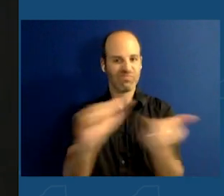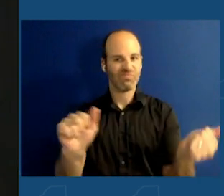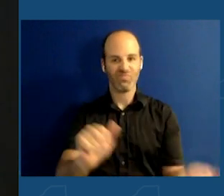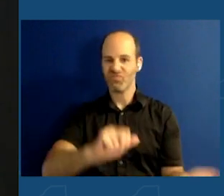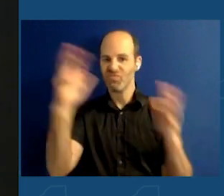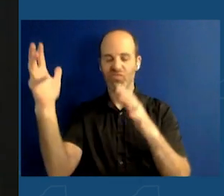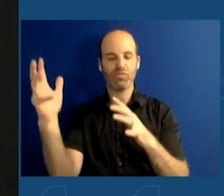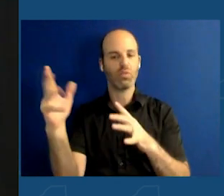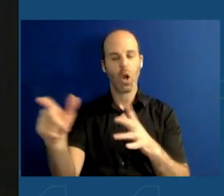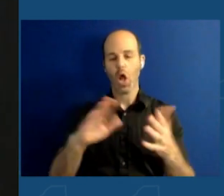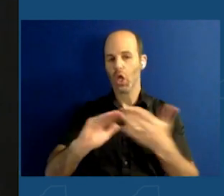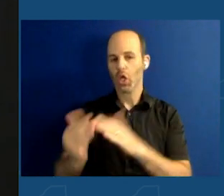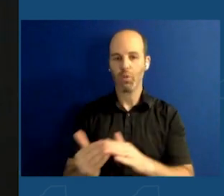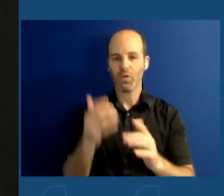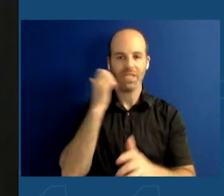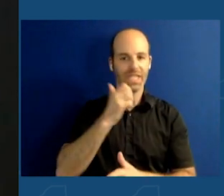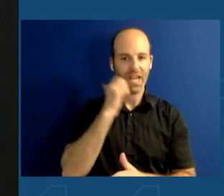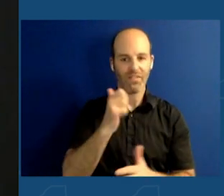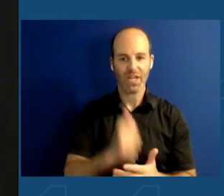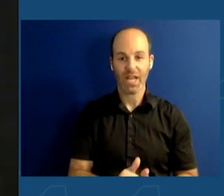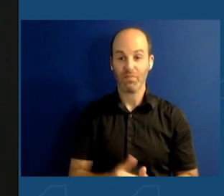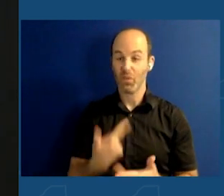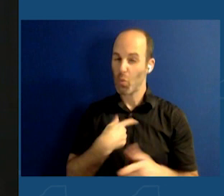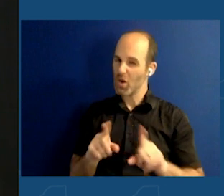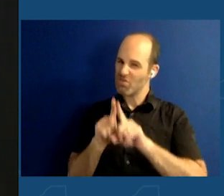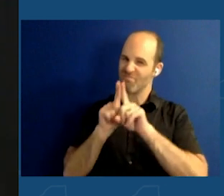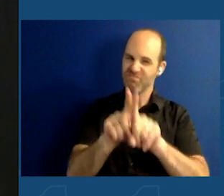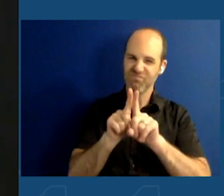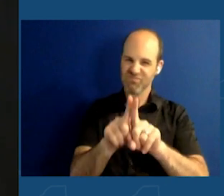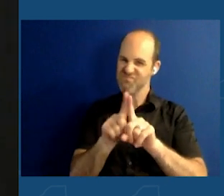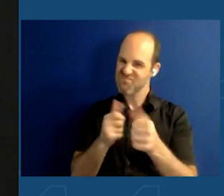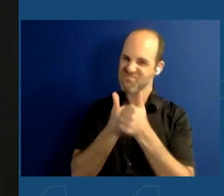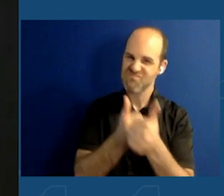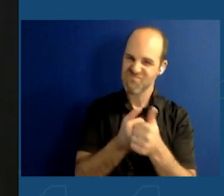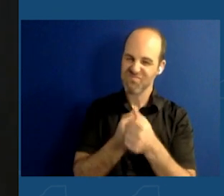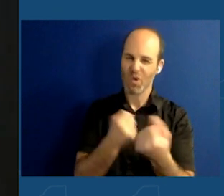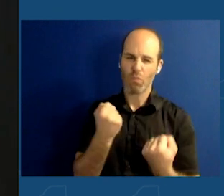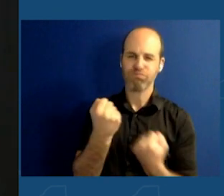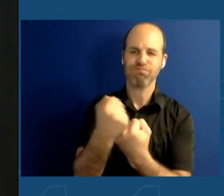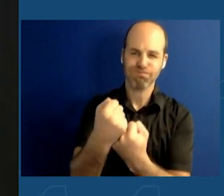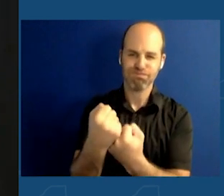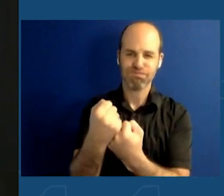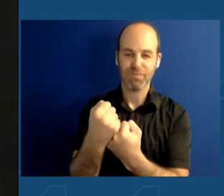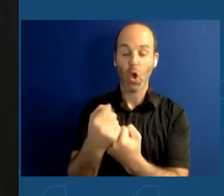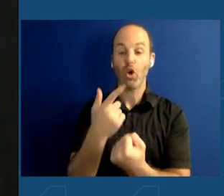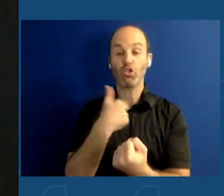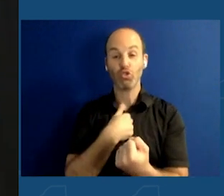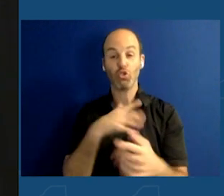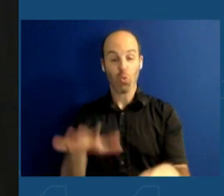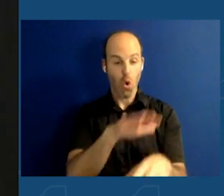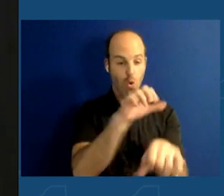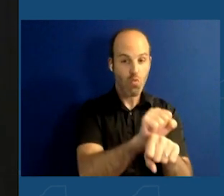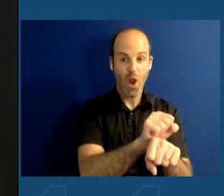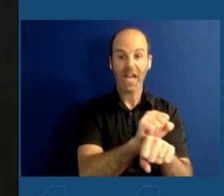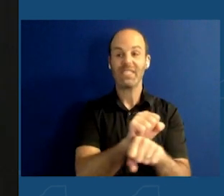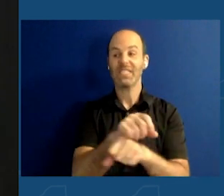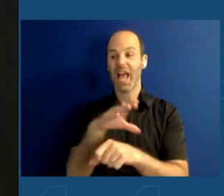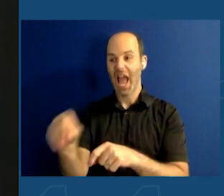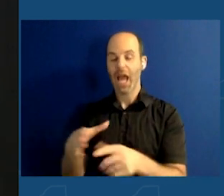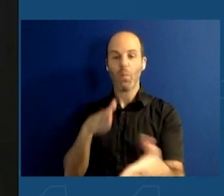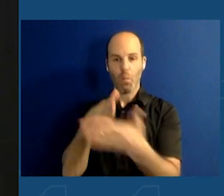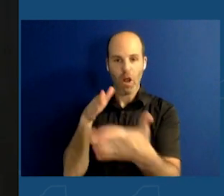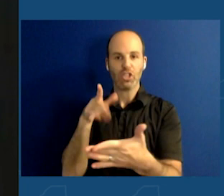committed to working shoulder to shoulder with you every day to investigate, arrest, and successfully prosecute these criminals. As the governor said, that's, as a